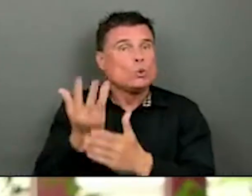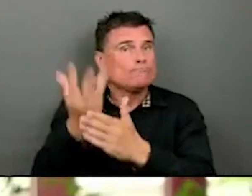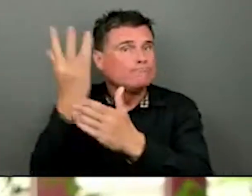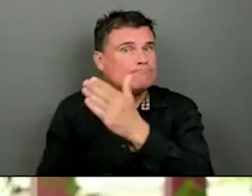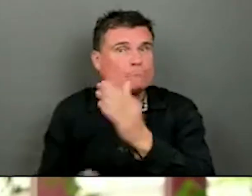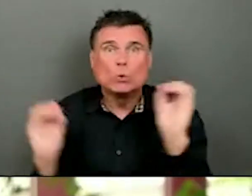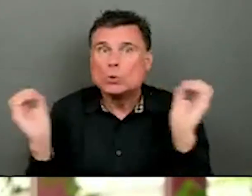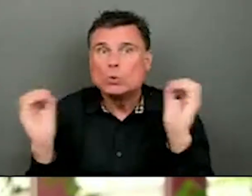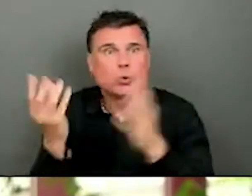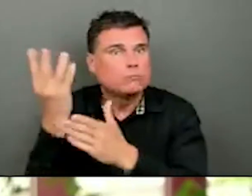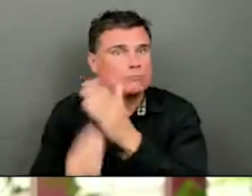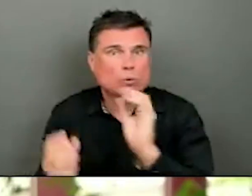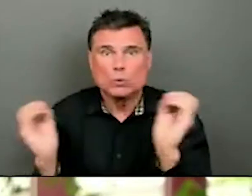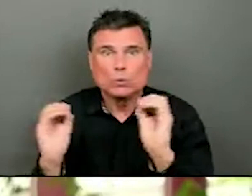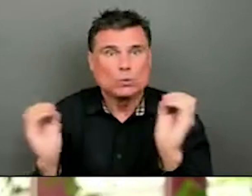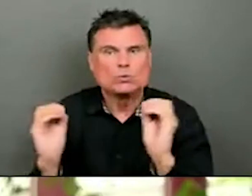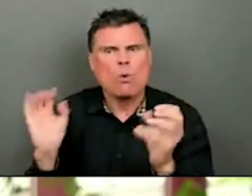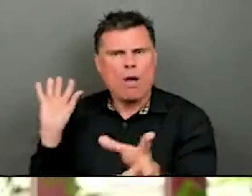leaves a total of